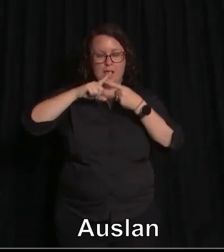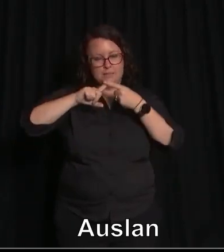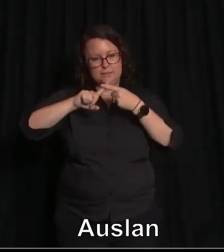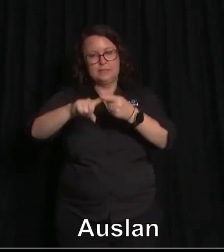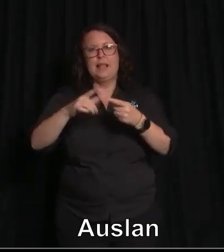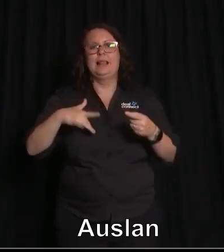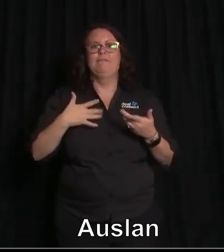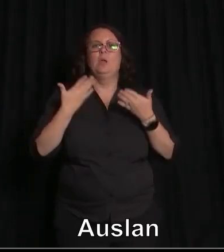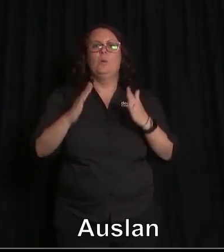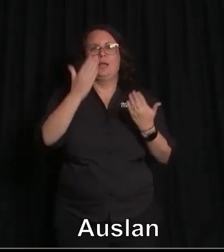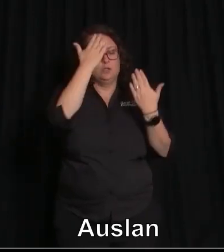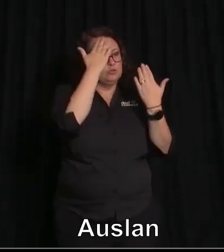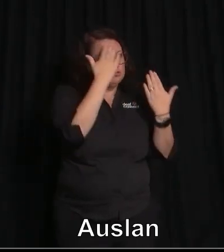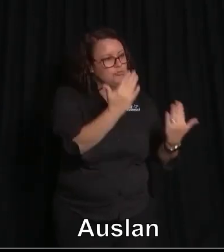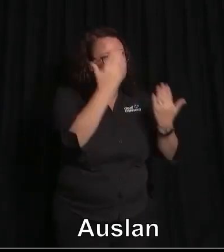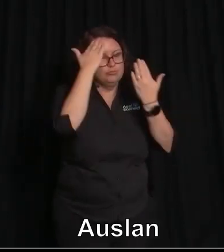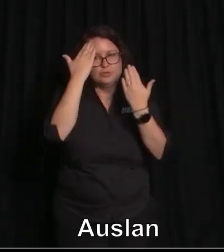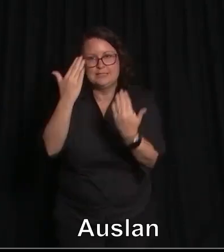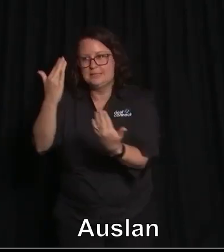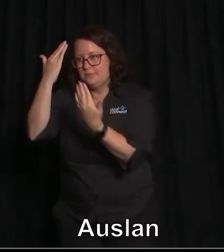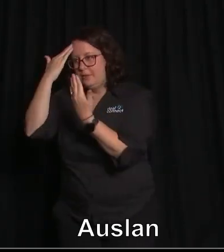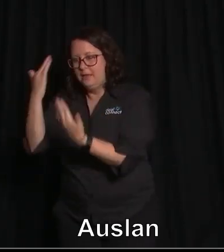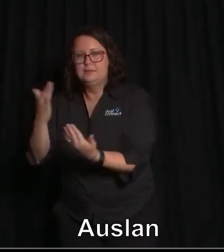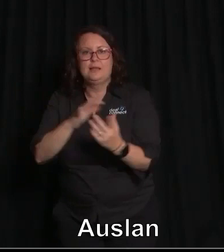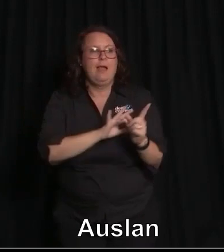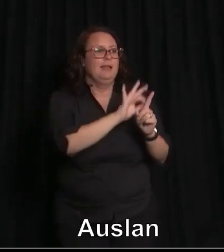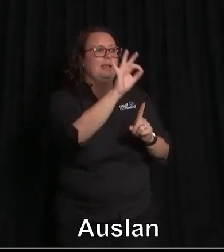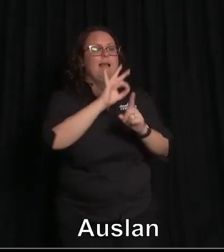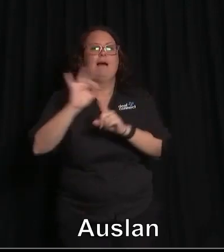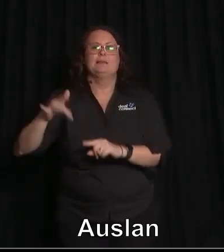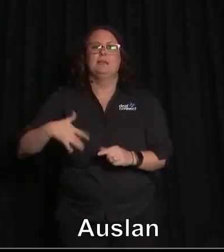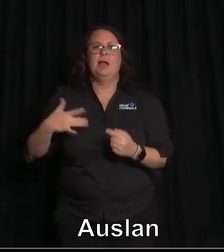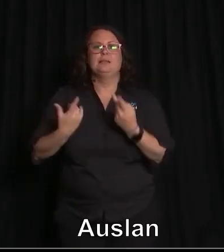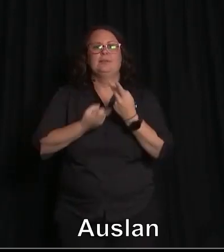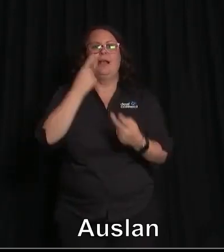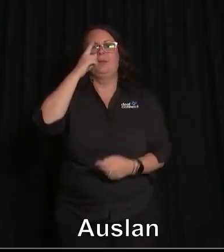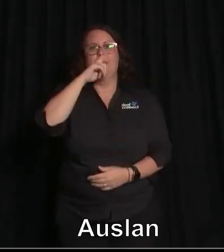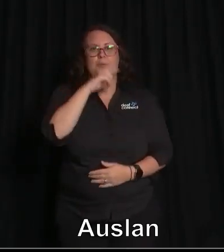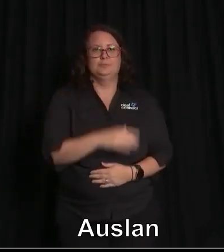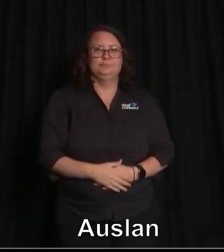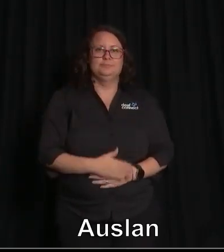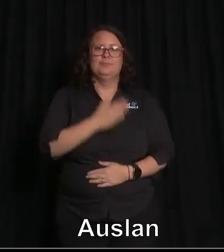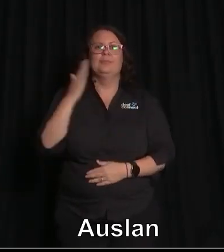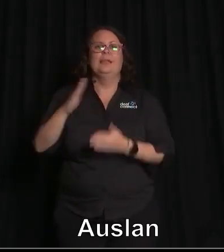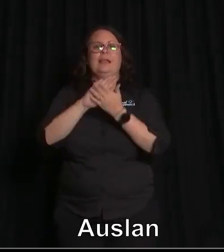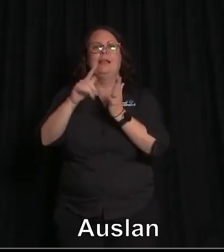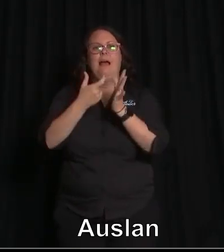living in a way that respects and enhances the freedom of others. And of course, Harvey Milk said,